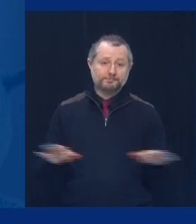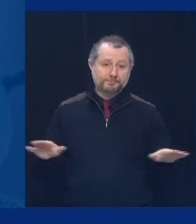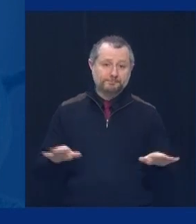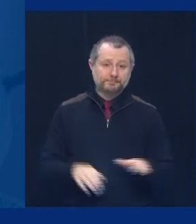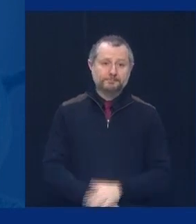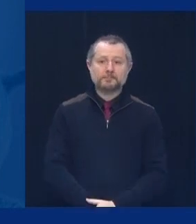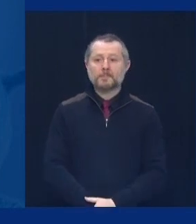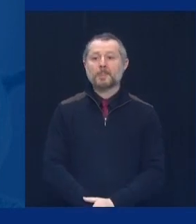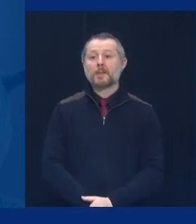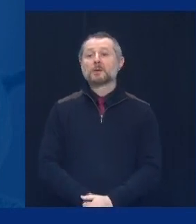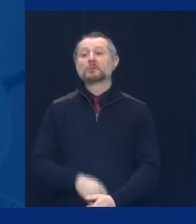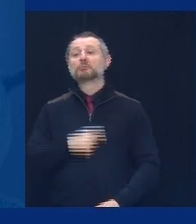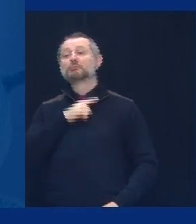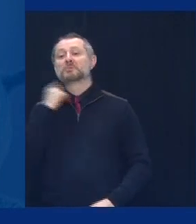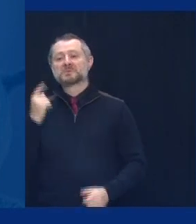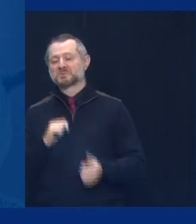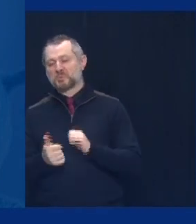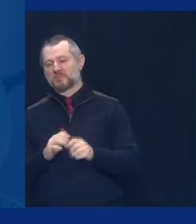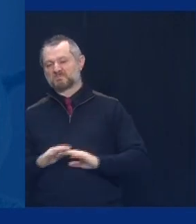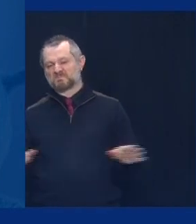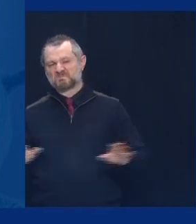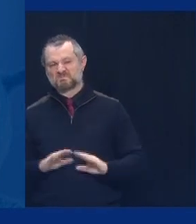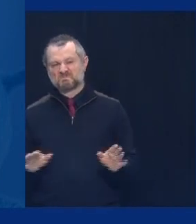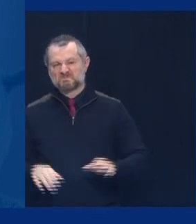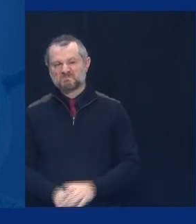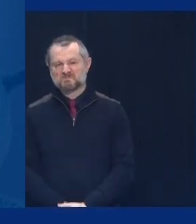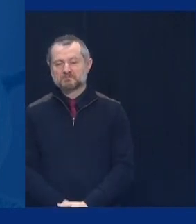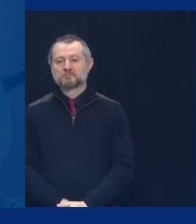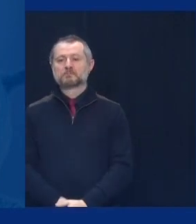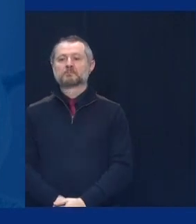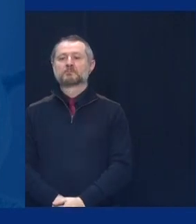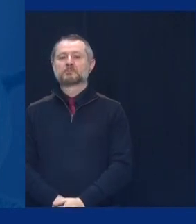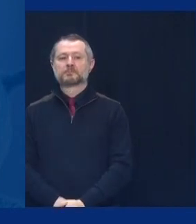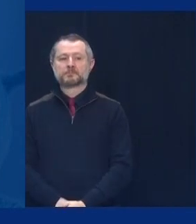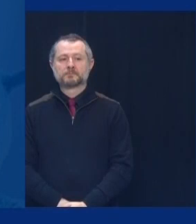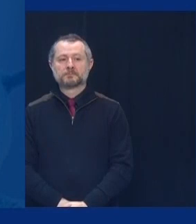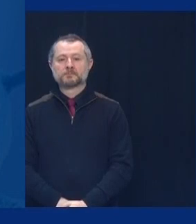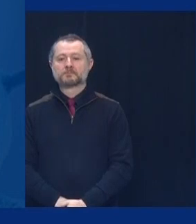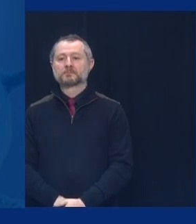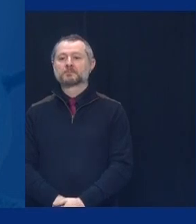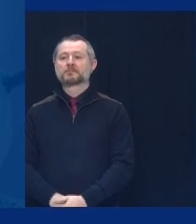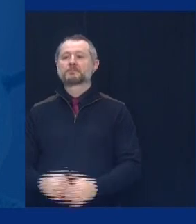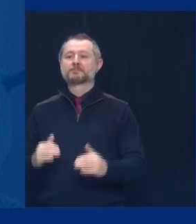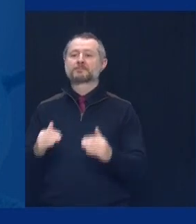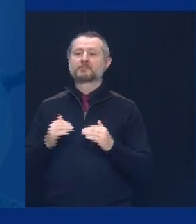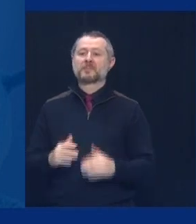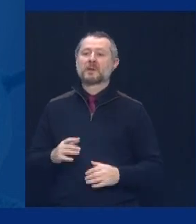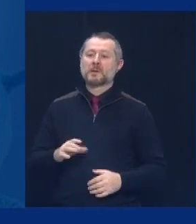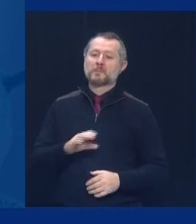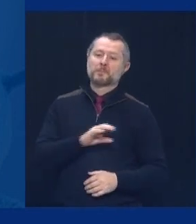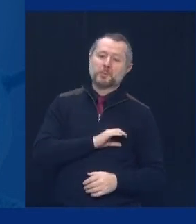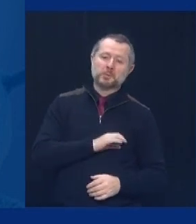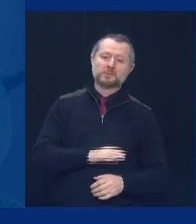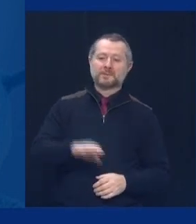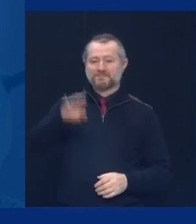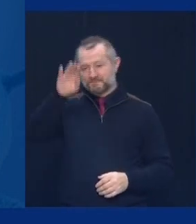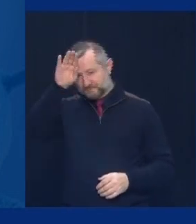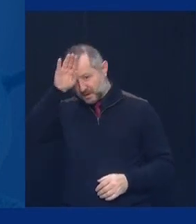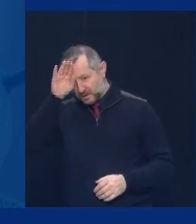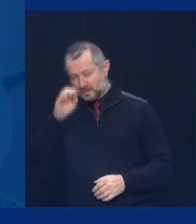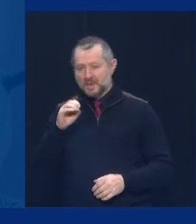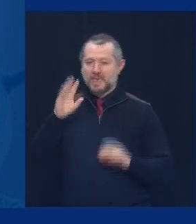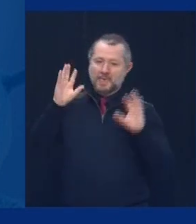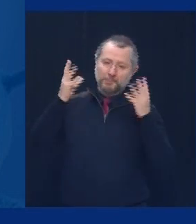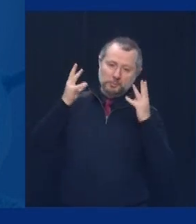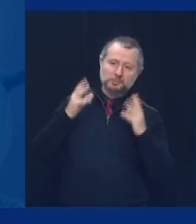what we call high-risk sports. You're then to the public sector, police, fire, EMS. I